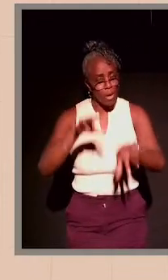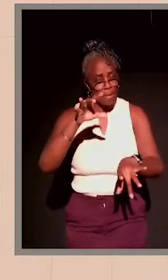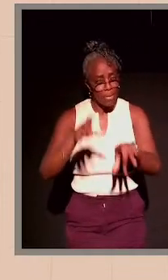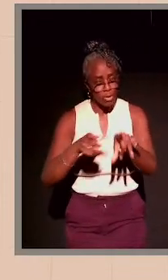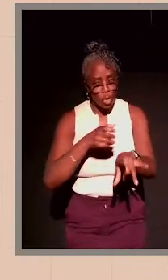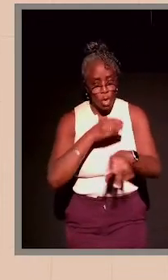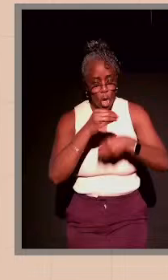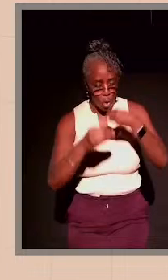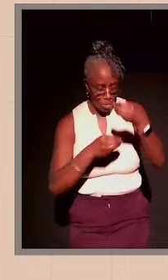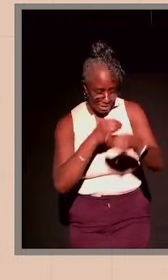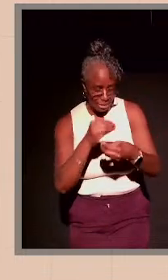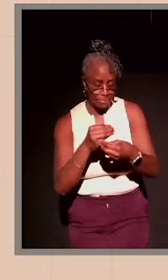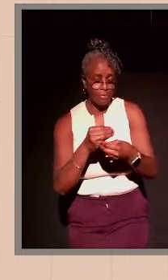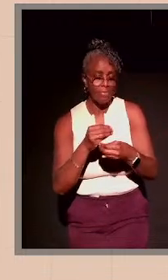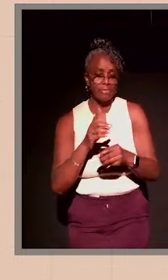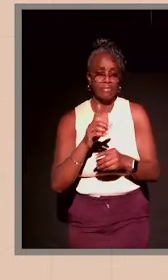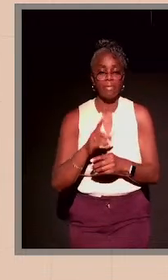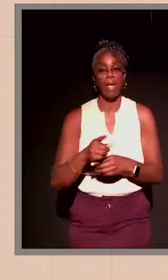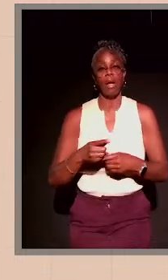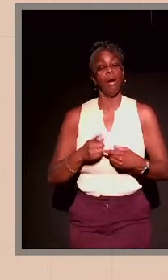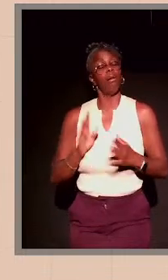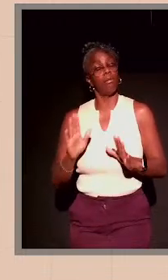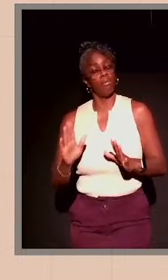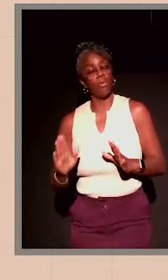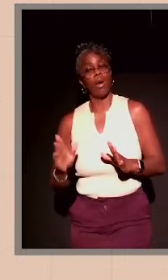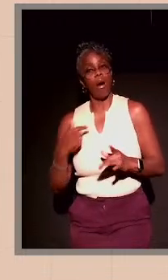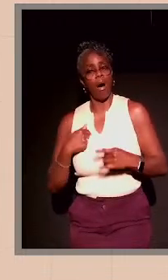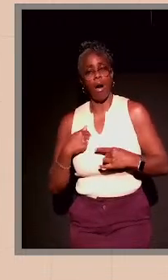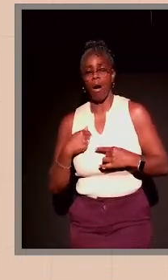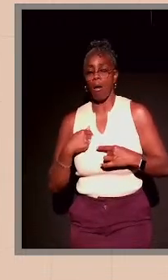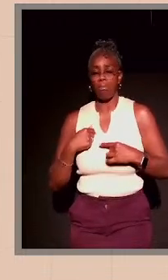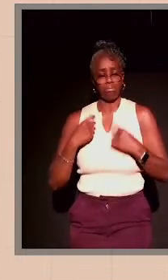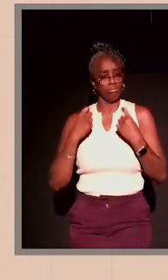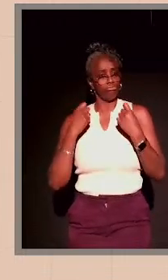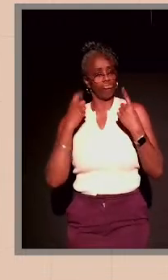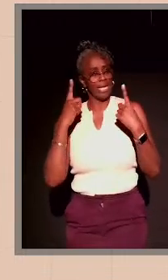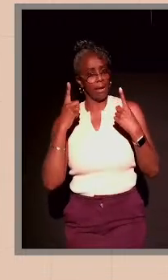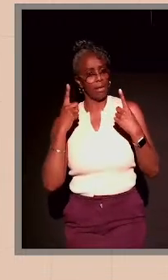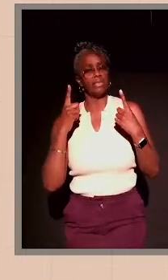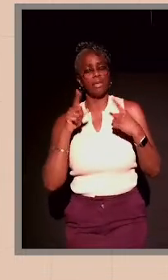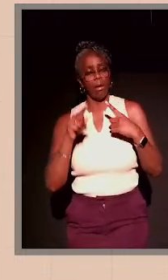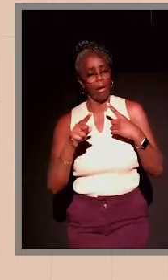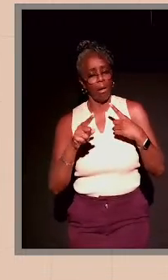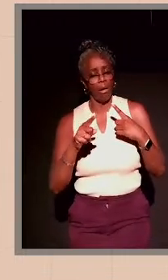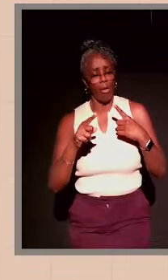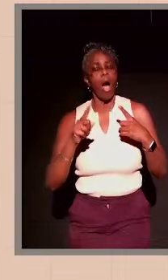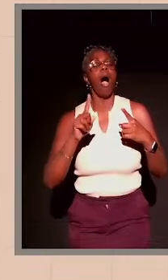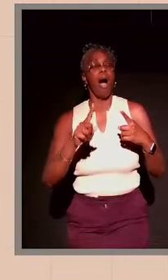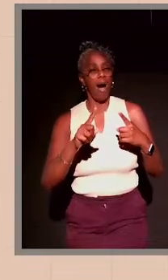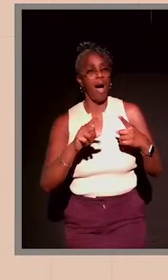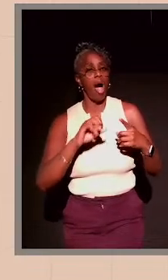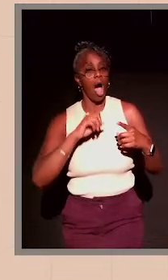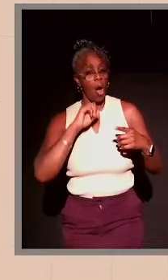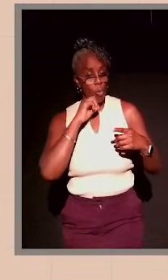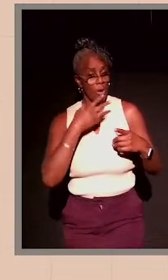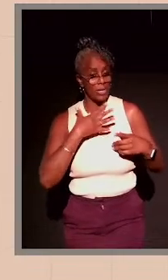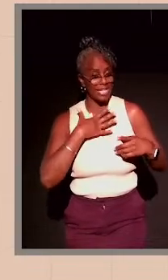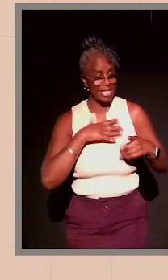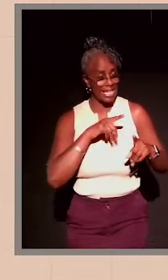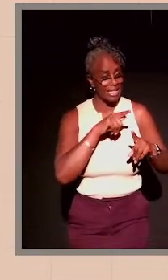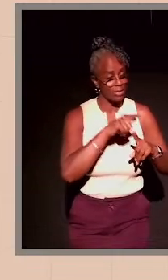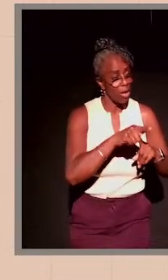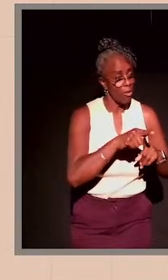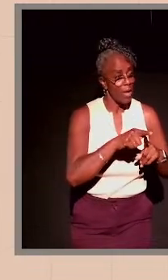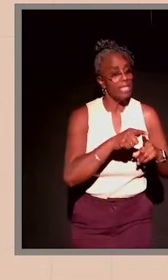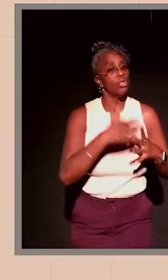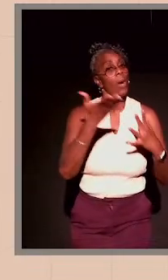go, I soon realized that I was going to need to figure out a way to access